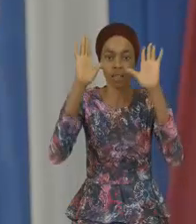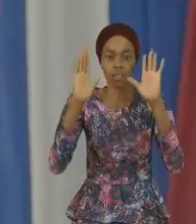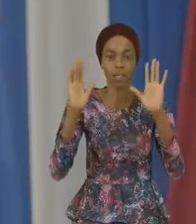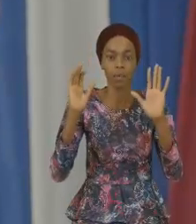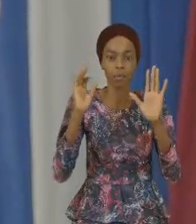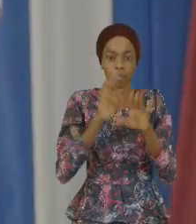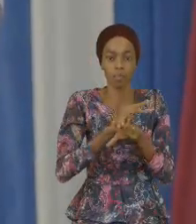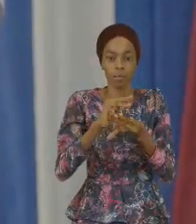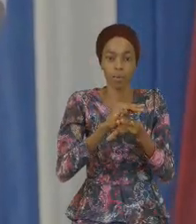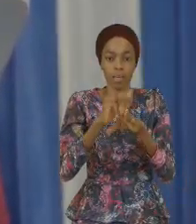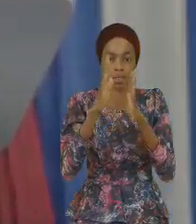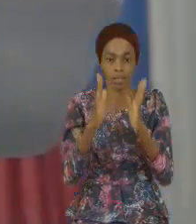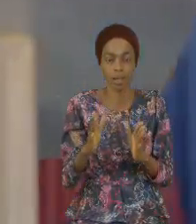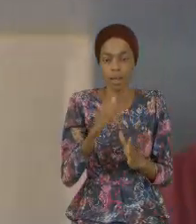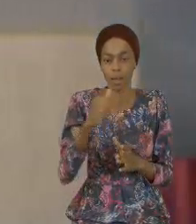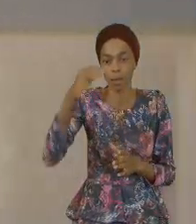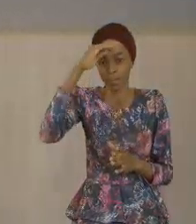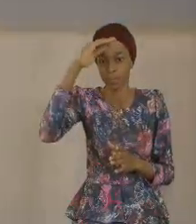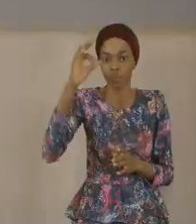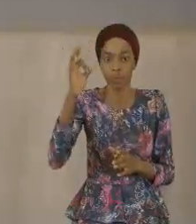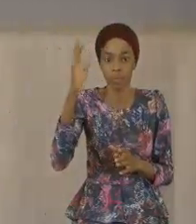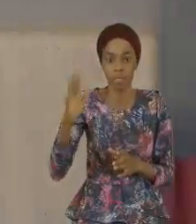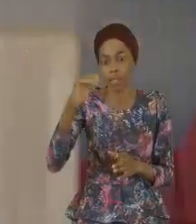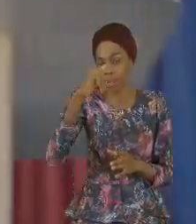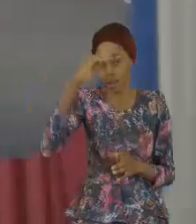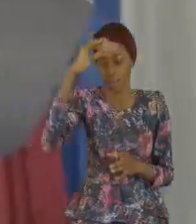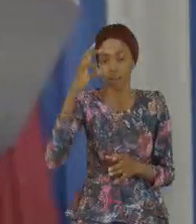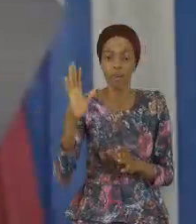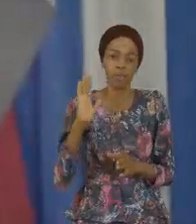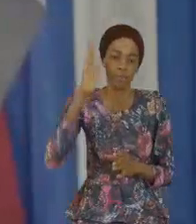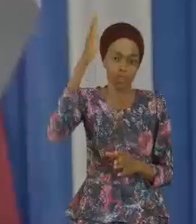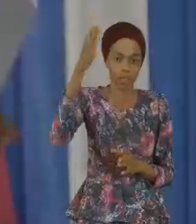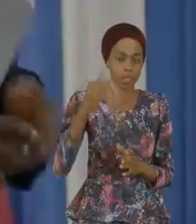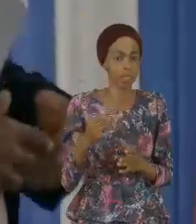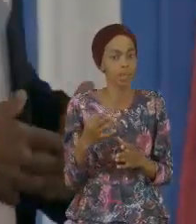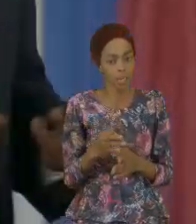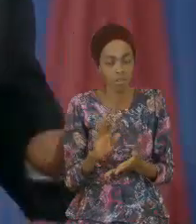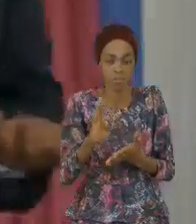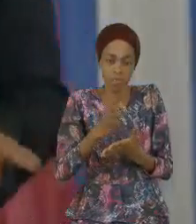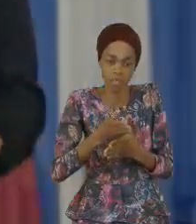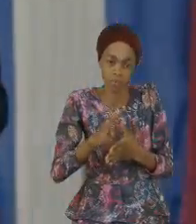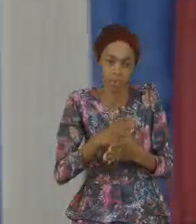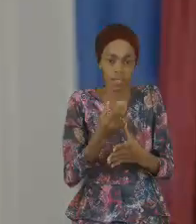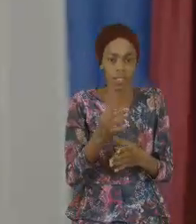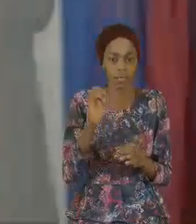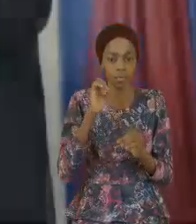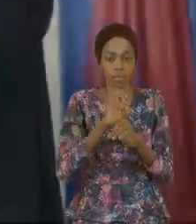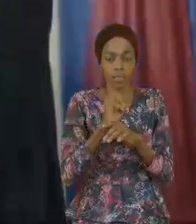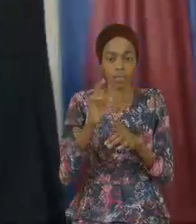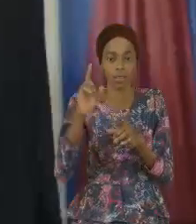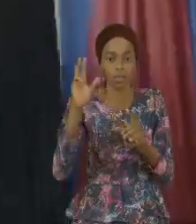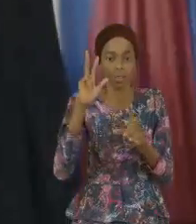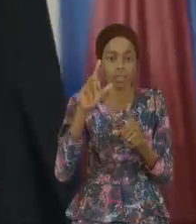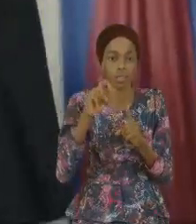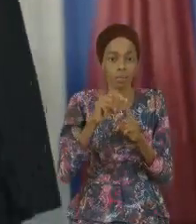of destiny. Let's break the message down to three parts. Number one, the foundation of a man